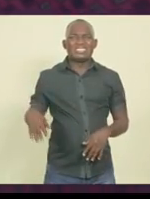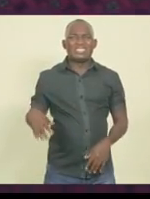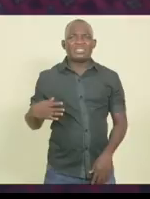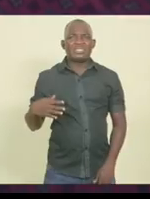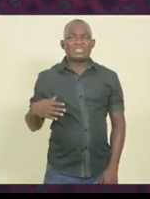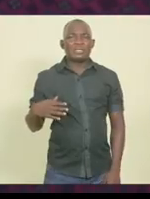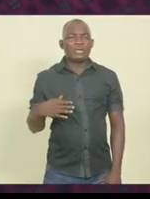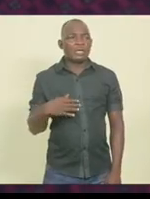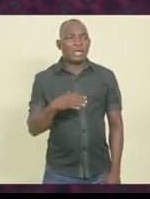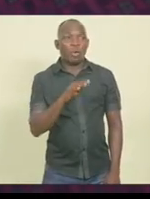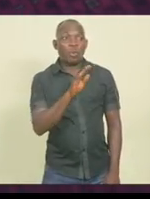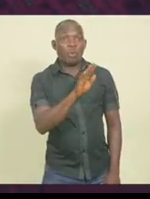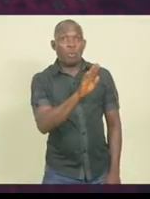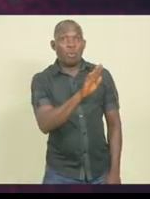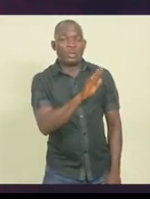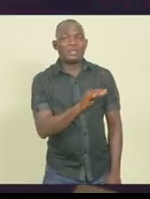It was supposed to.